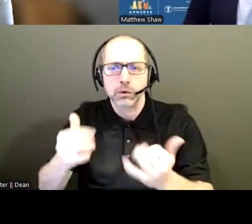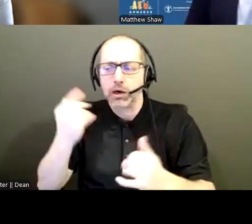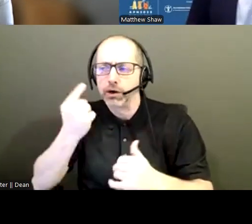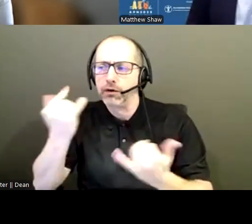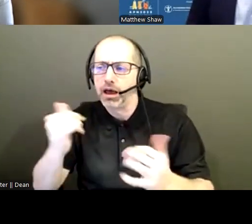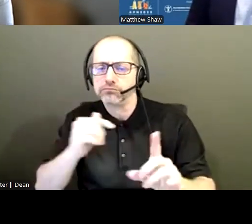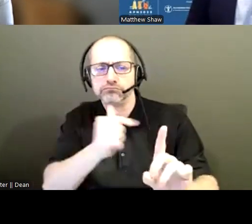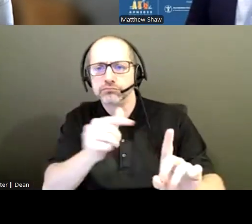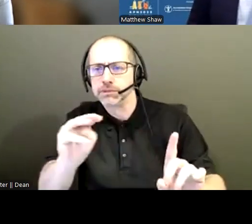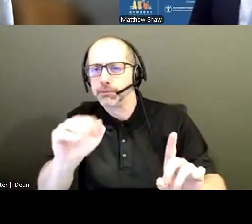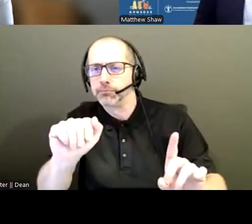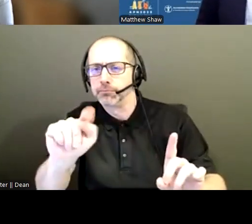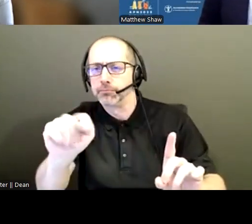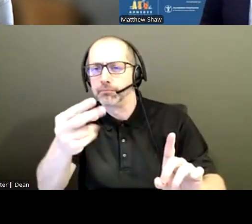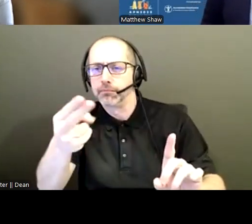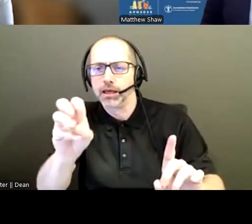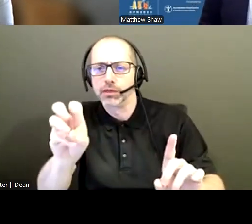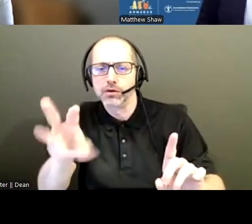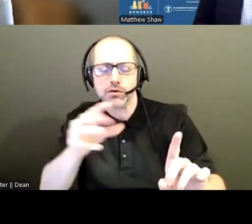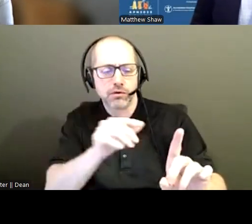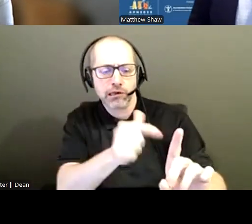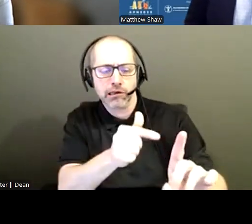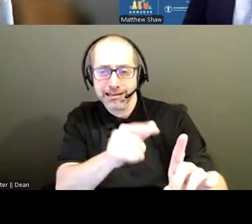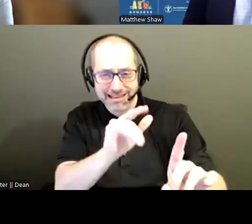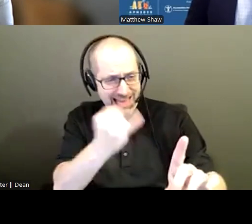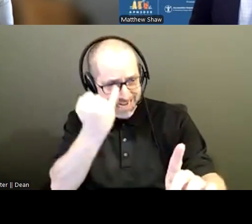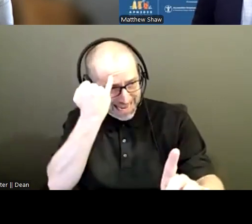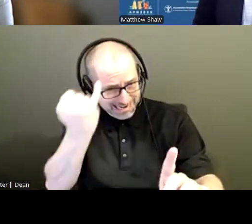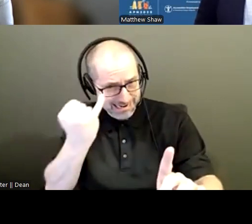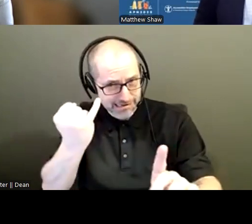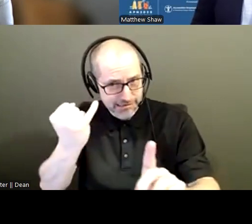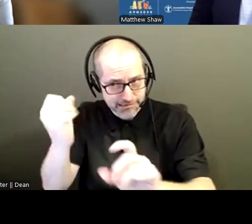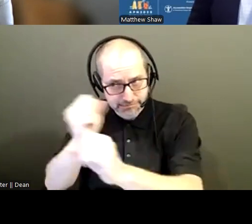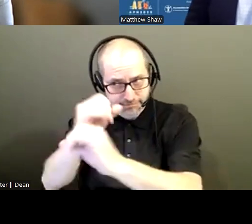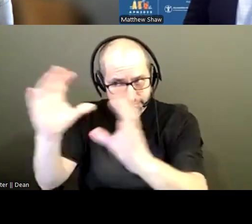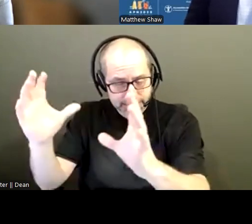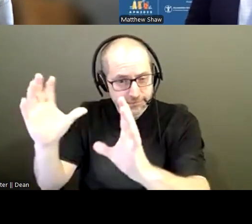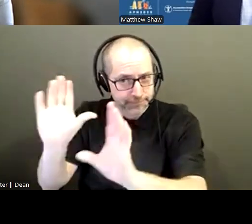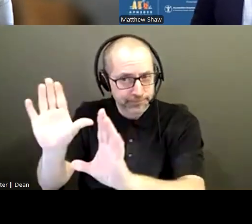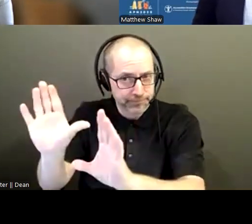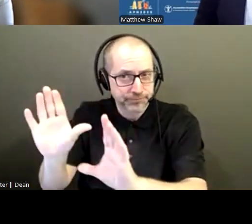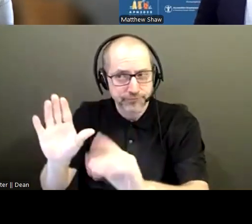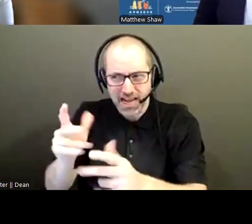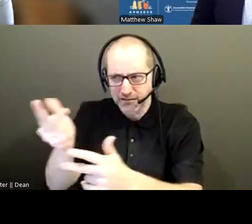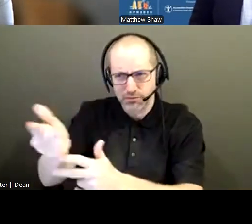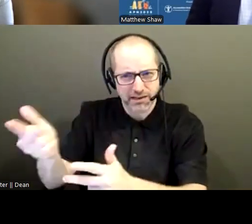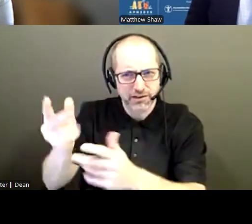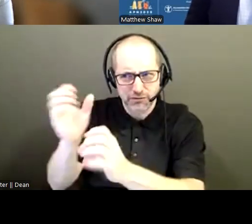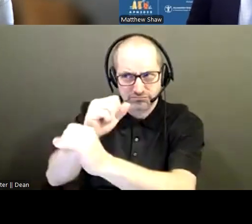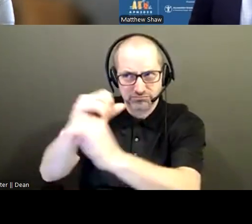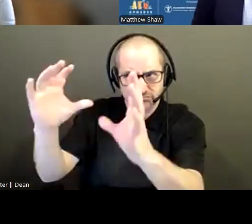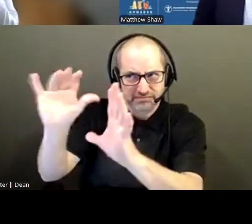and ask, with this context in mind that the three of you have shared so far, can you maybe share a success story